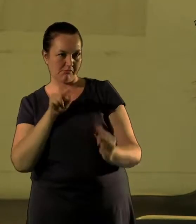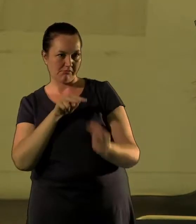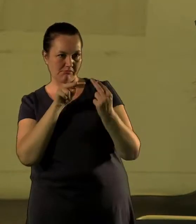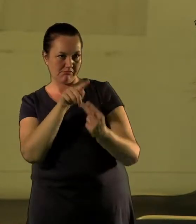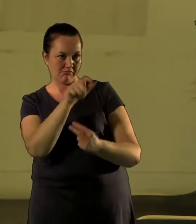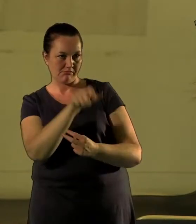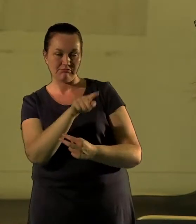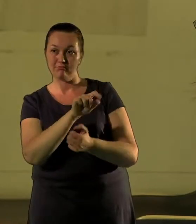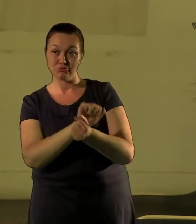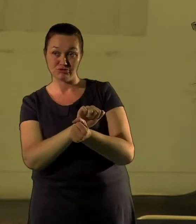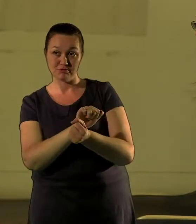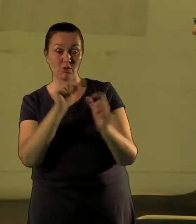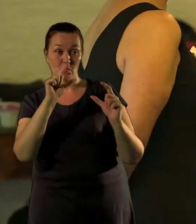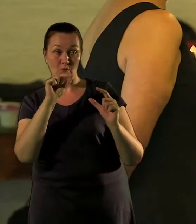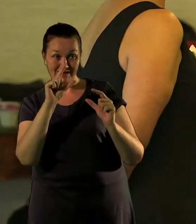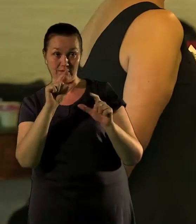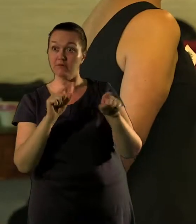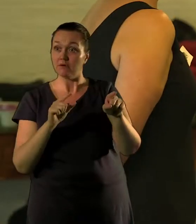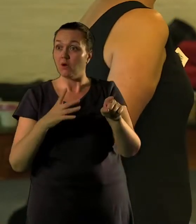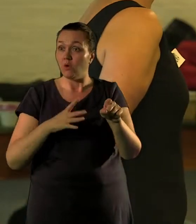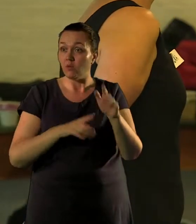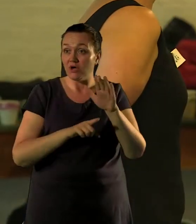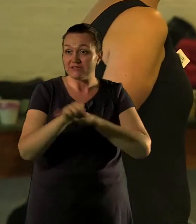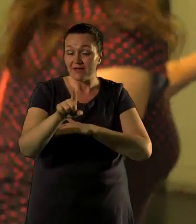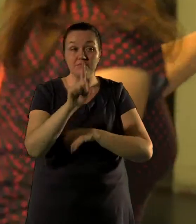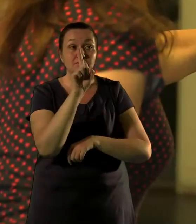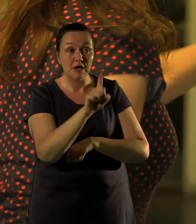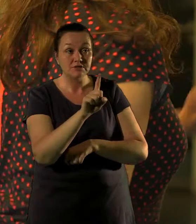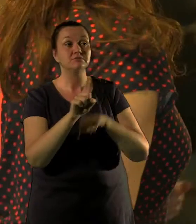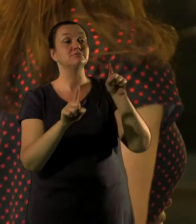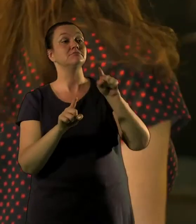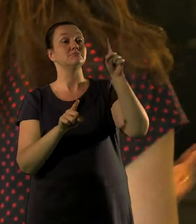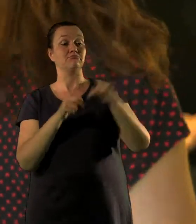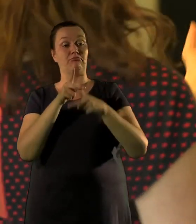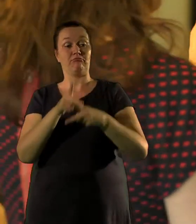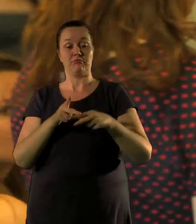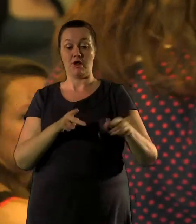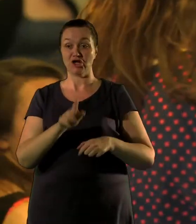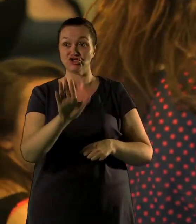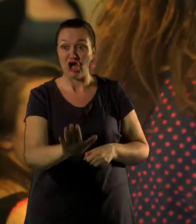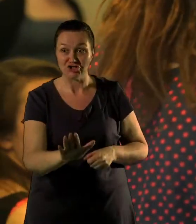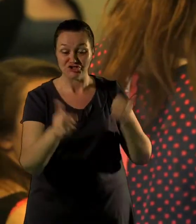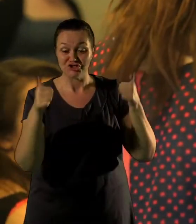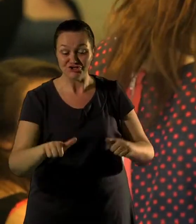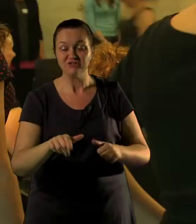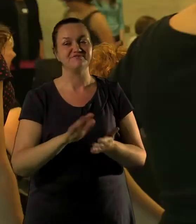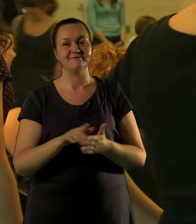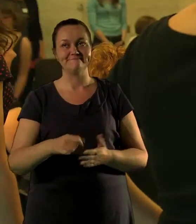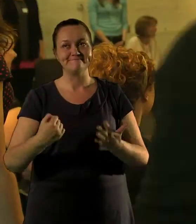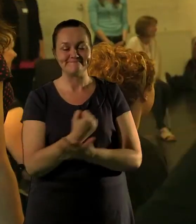to escape, but the prison officer manages to touch the prisoner has to come